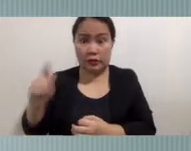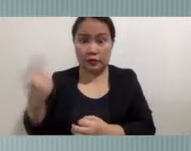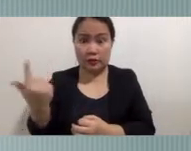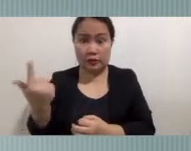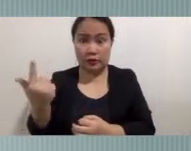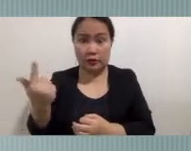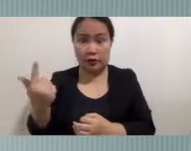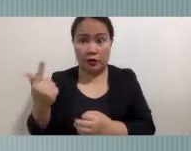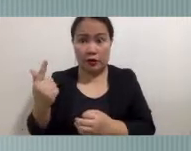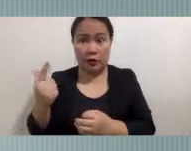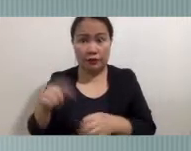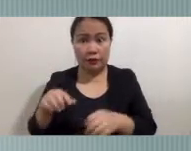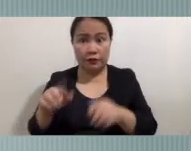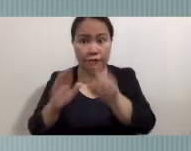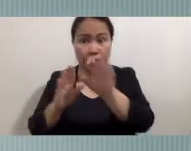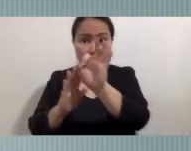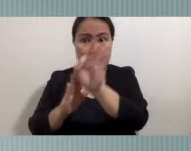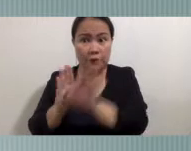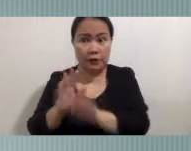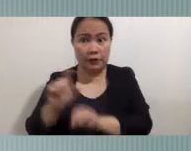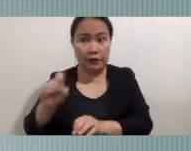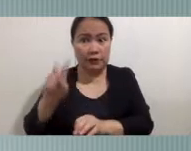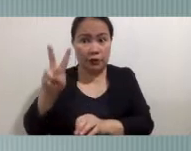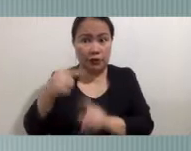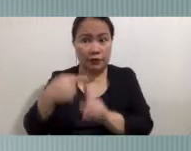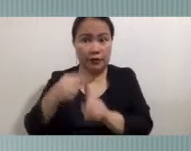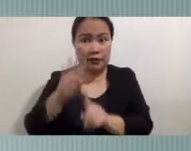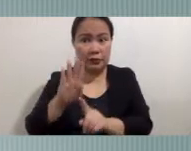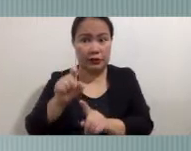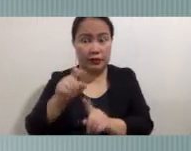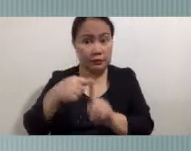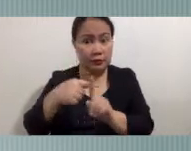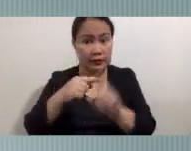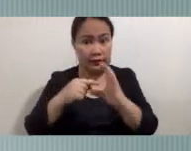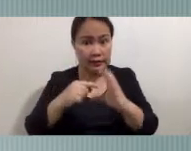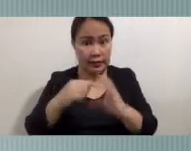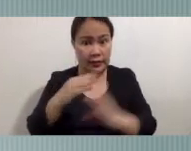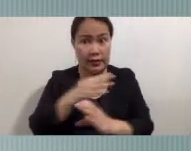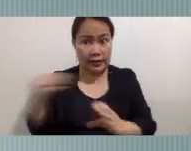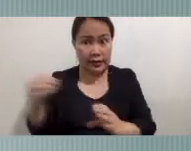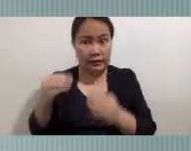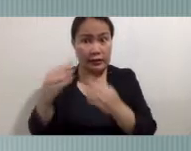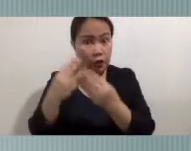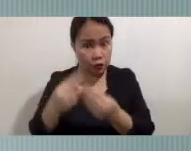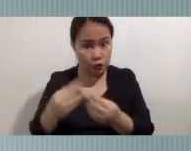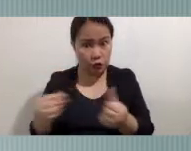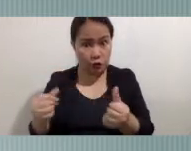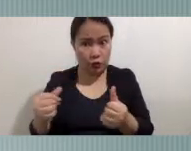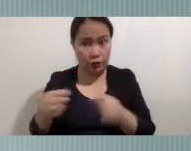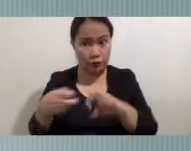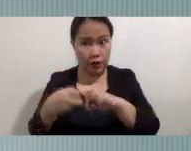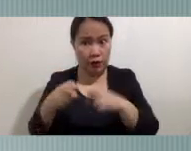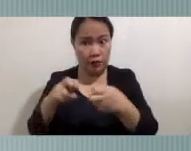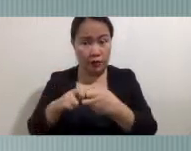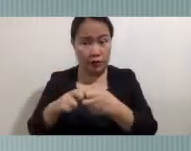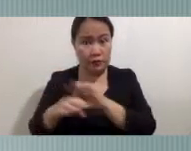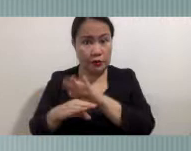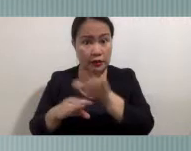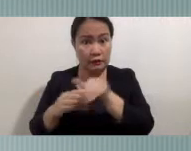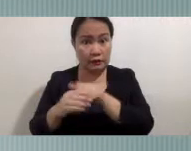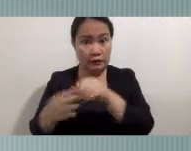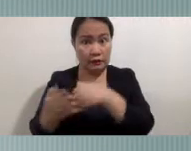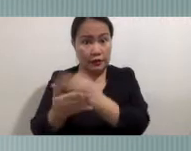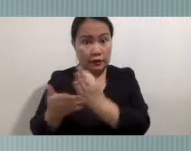x squared plus bx plus c. Also, we will solve problems involving factors